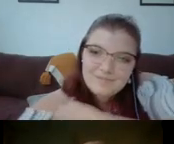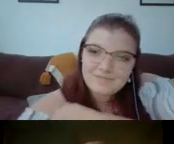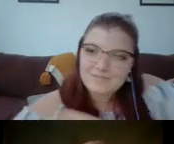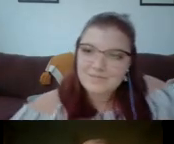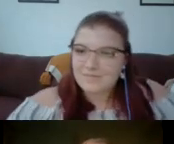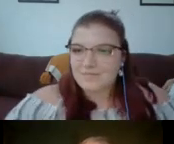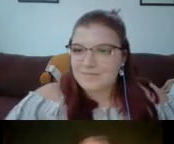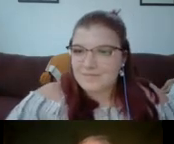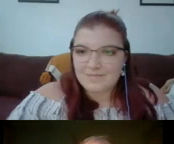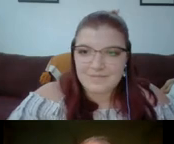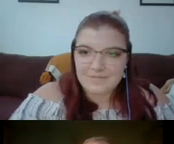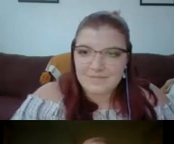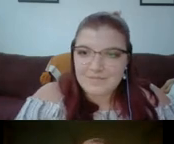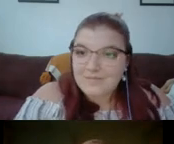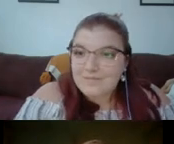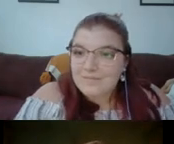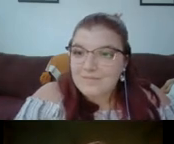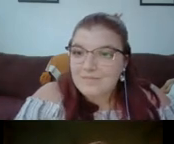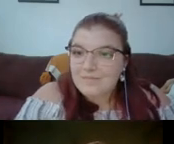industrial peak.